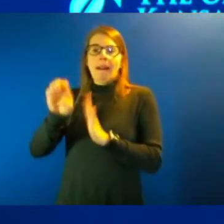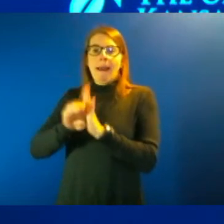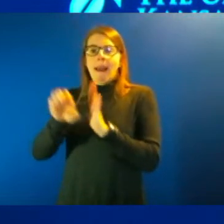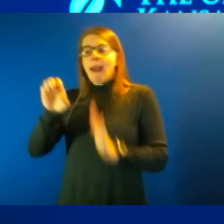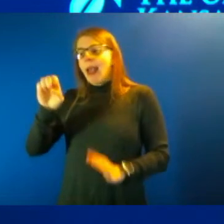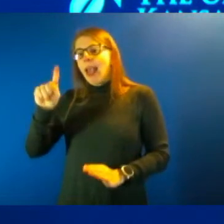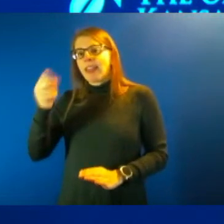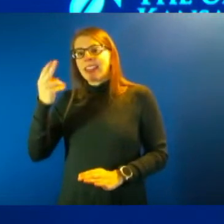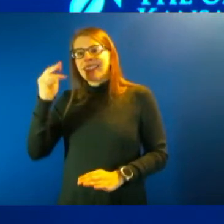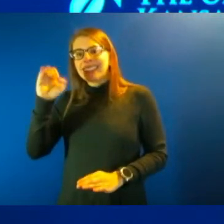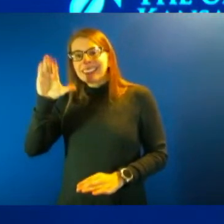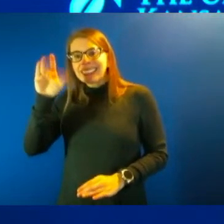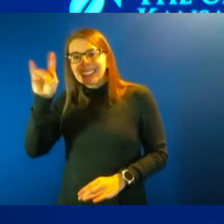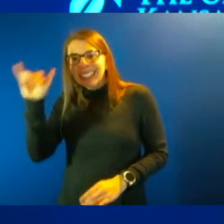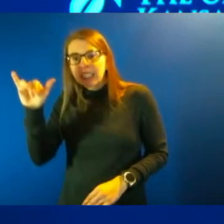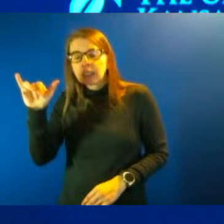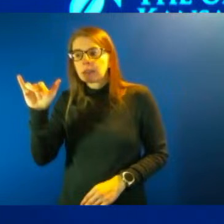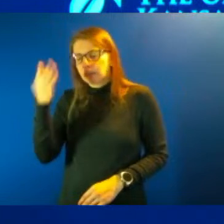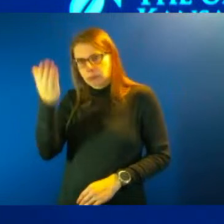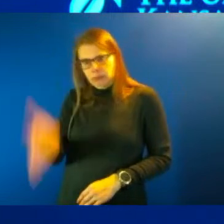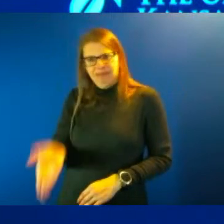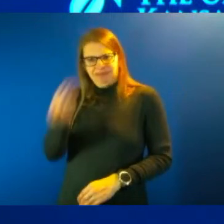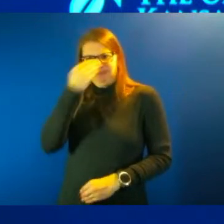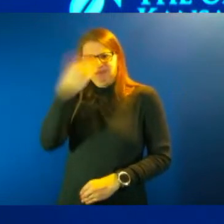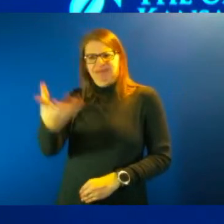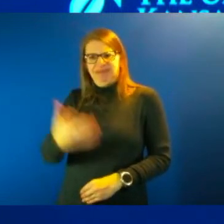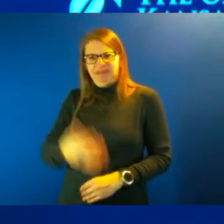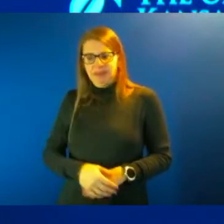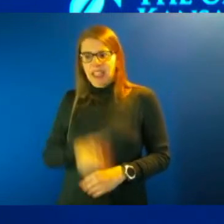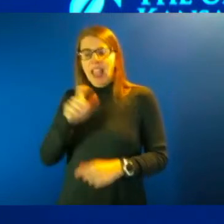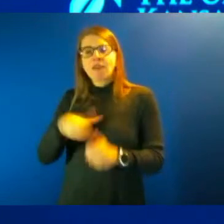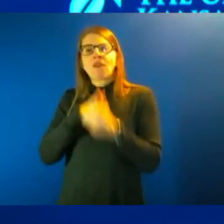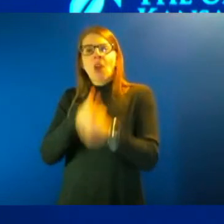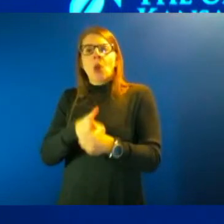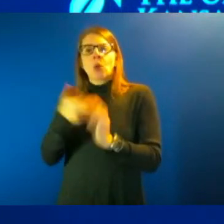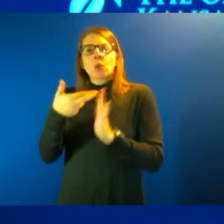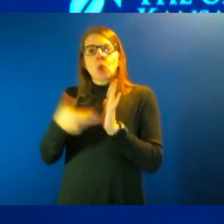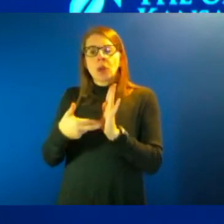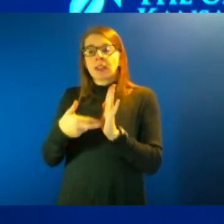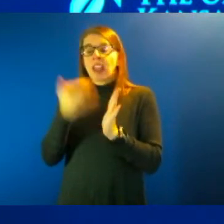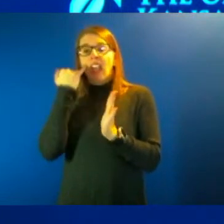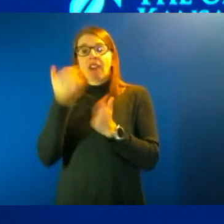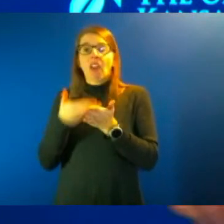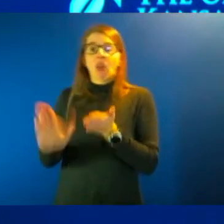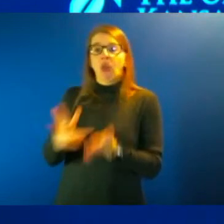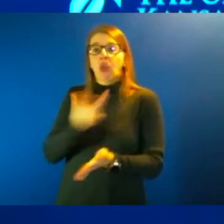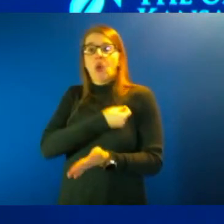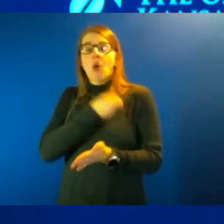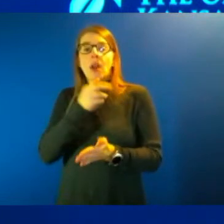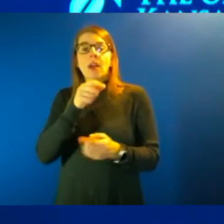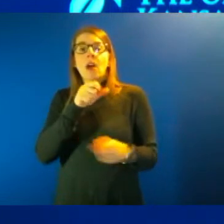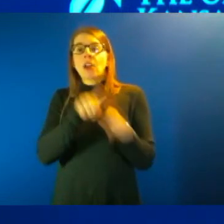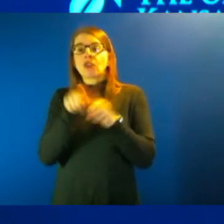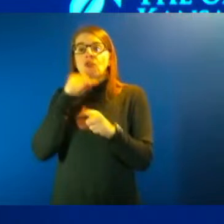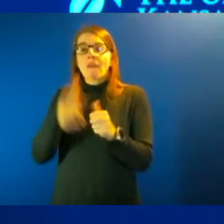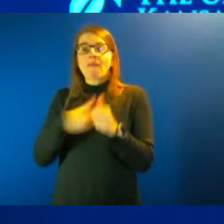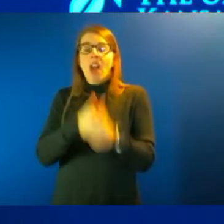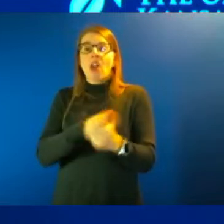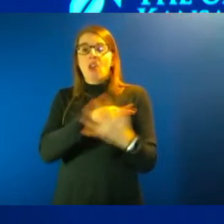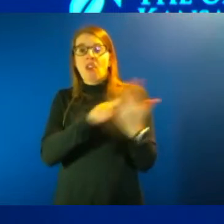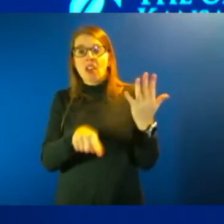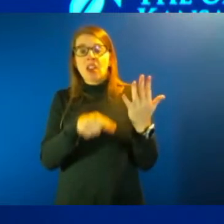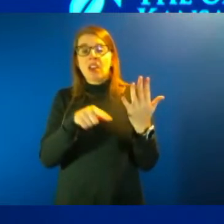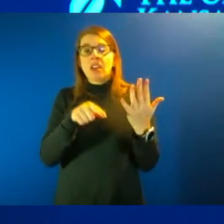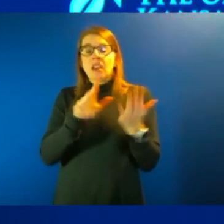come to you if you don't follow the rules and if you don't get vaccinated and you don't do the things we talk about. That's what we keep talking about. Mm-hmm. COVID